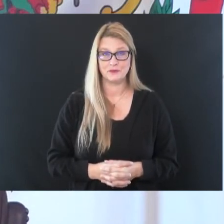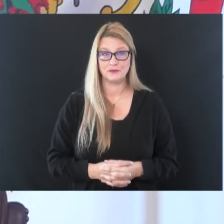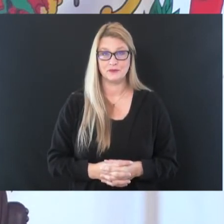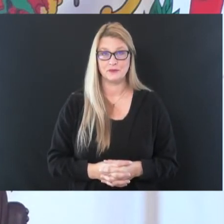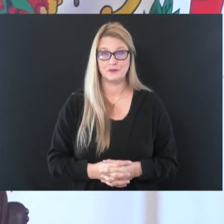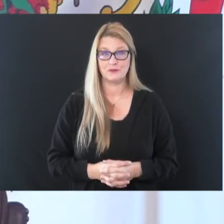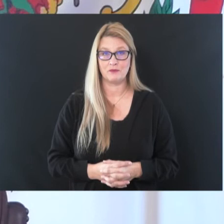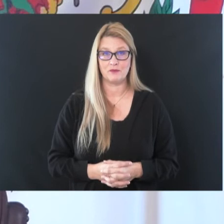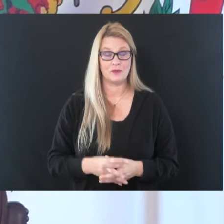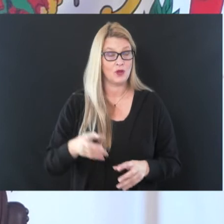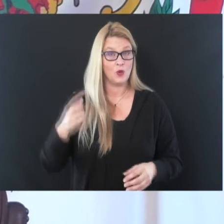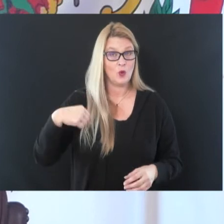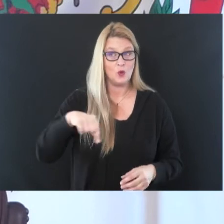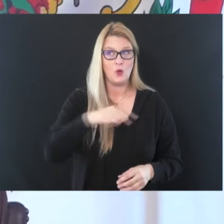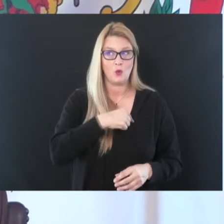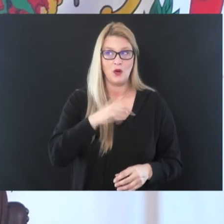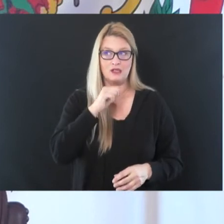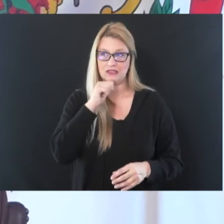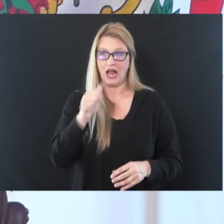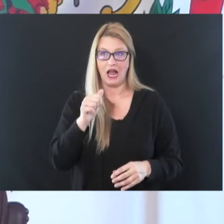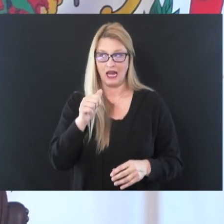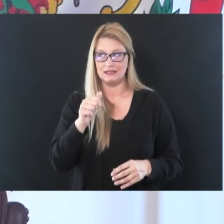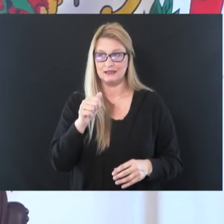not immune.